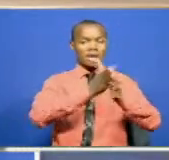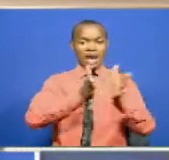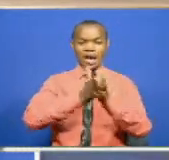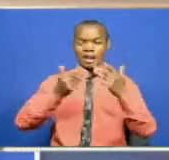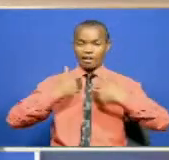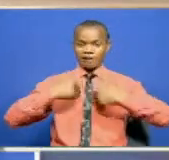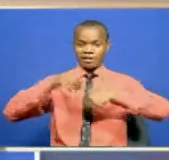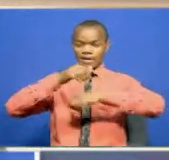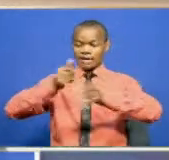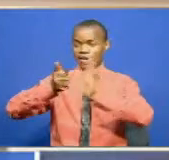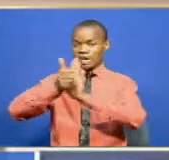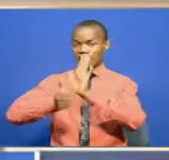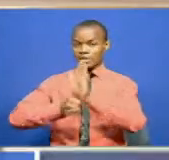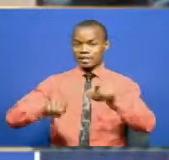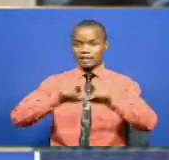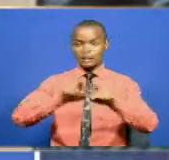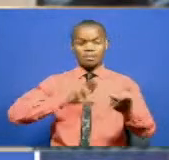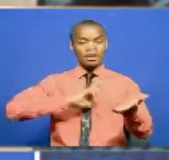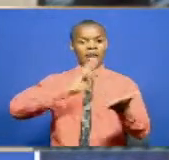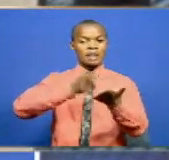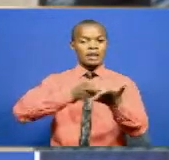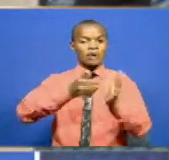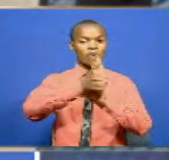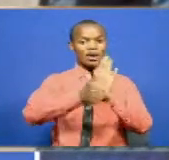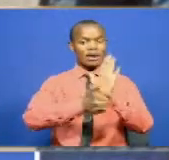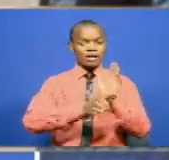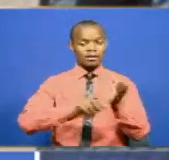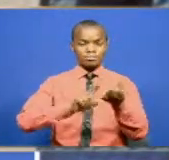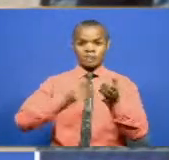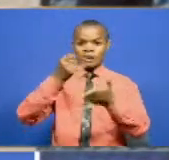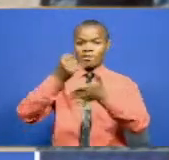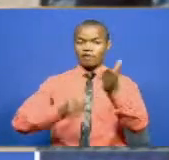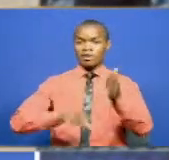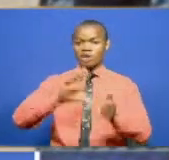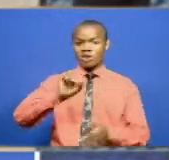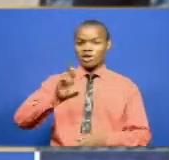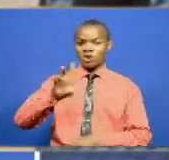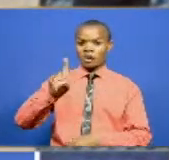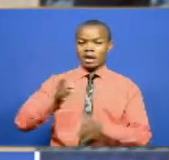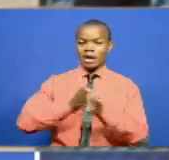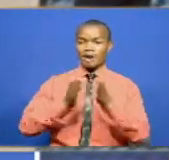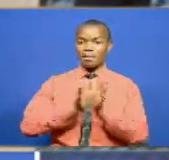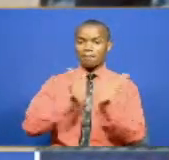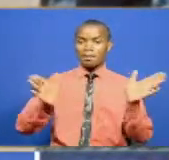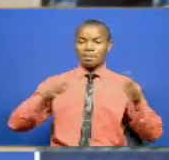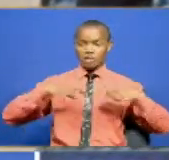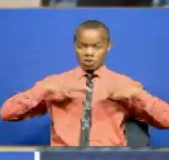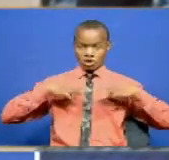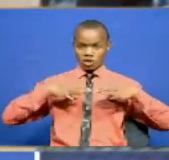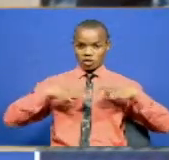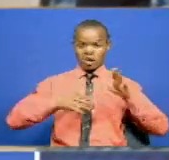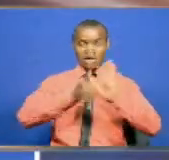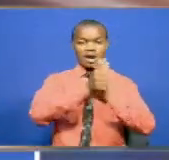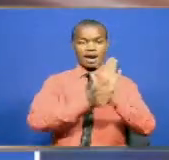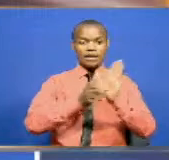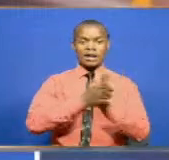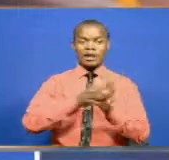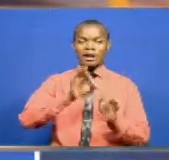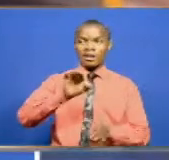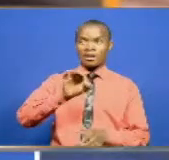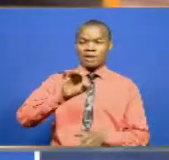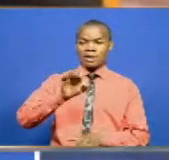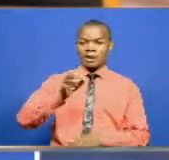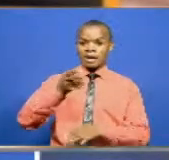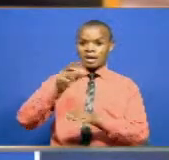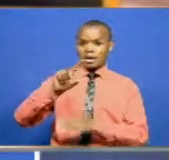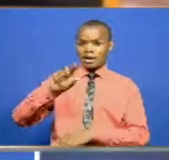Act, Records Disposal Act, Penal Code, Public Holidays Act, and Firearms Act. Other laws amended by the new law